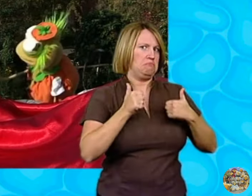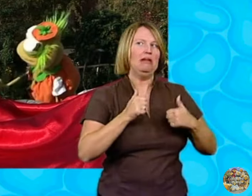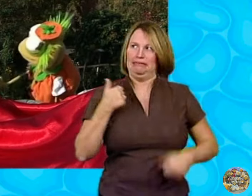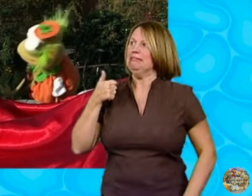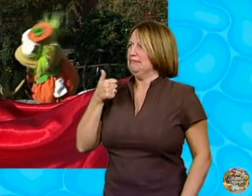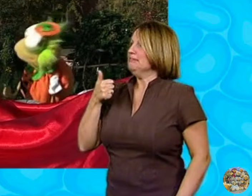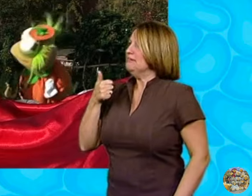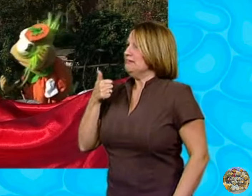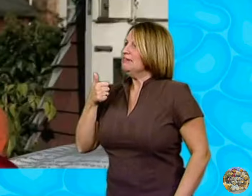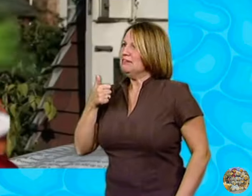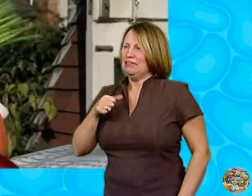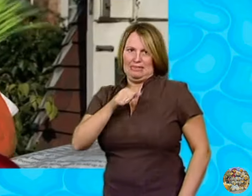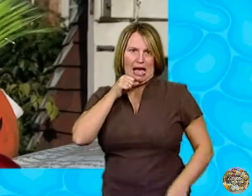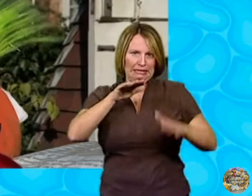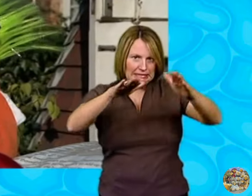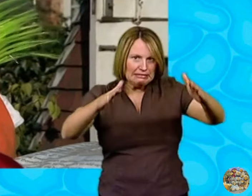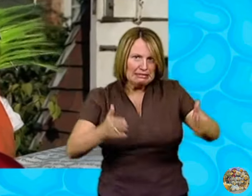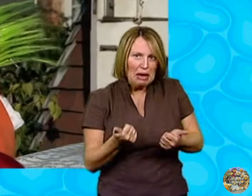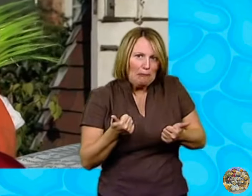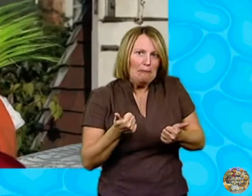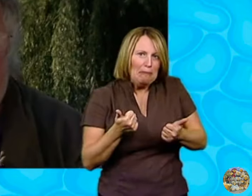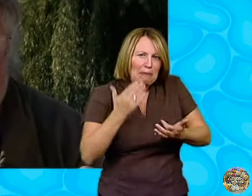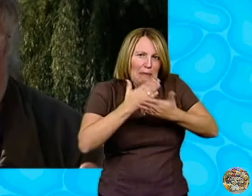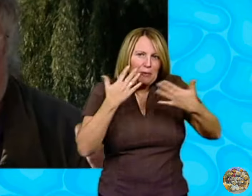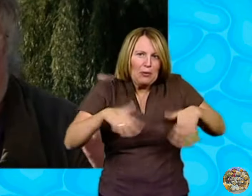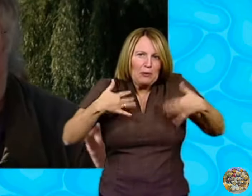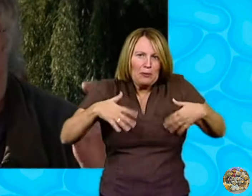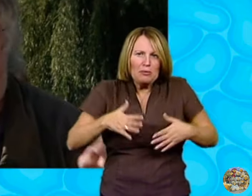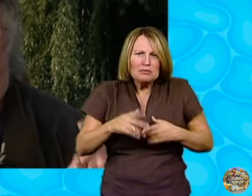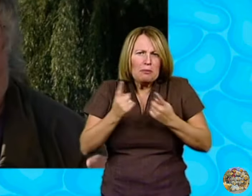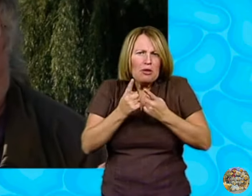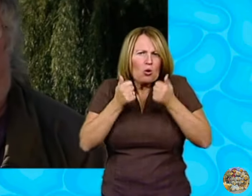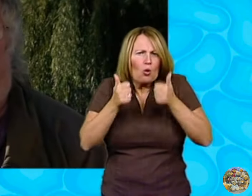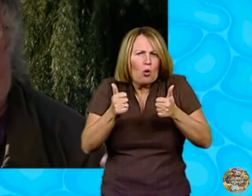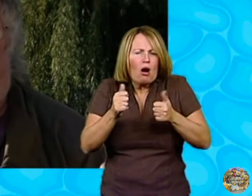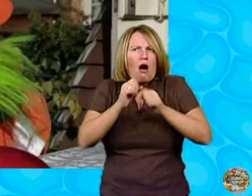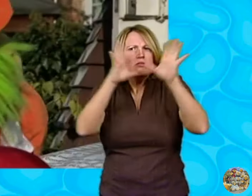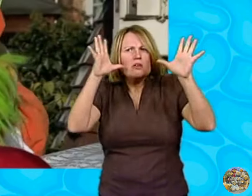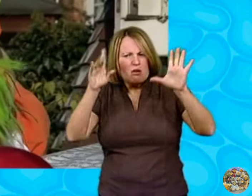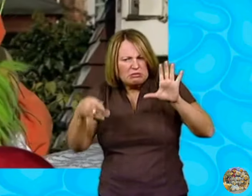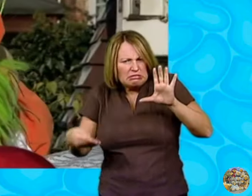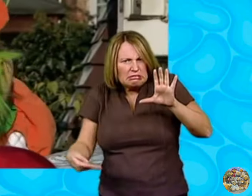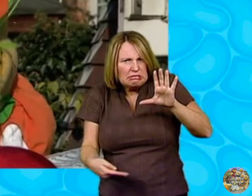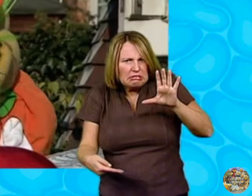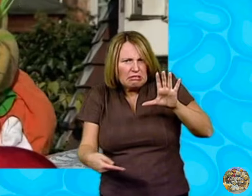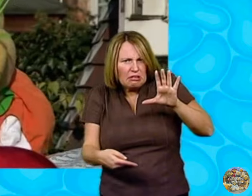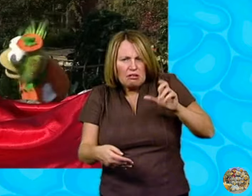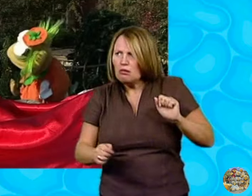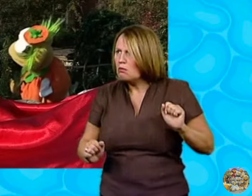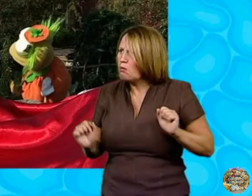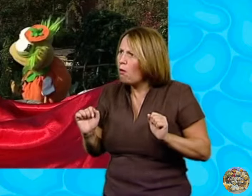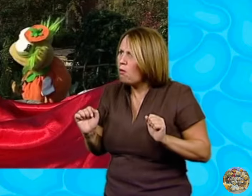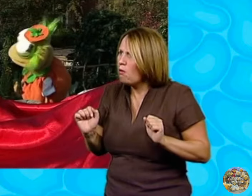You're a very nice pumpkin too. You really are. You're a lovely, lovely pumpkin, but not quite as good as something I have under here.